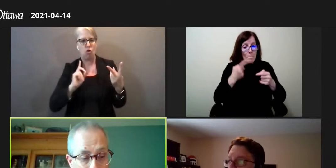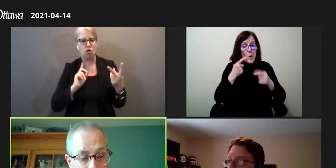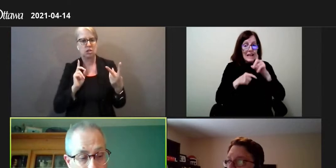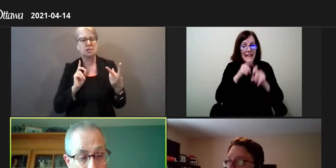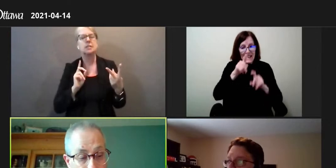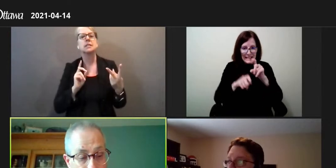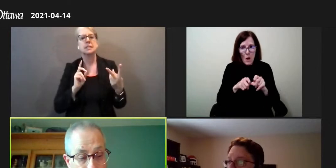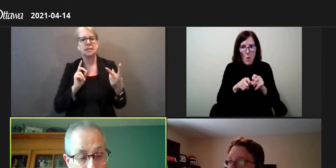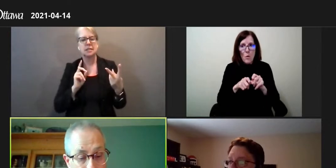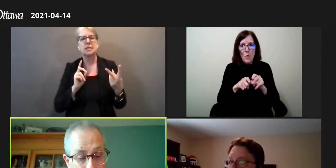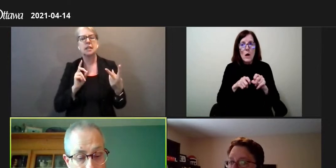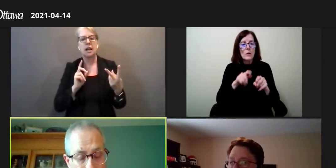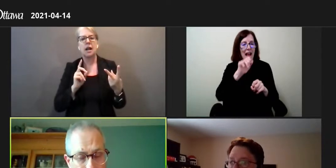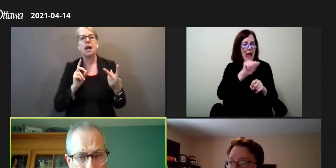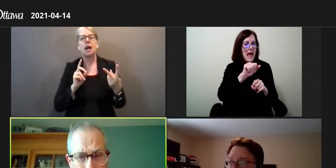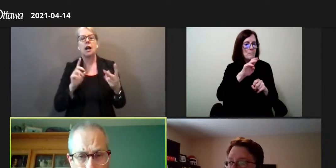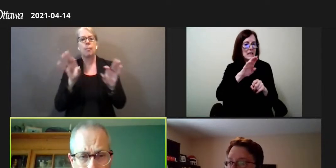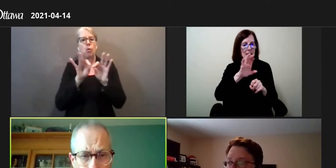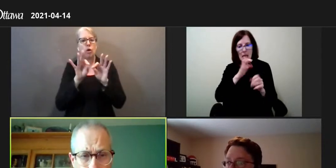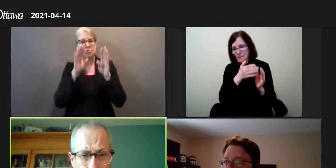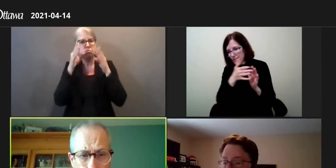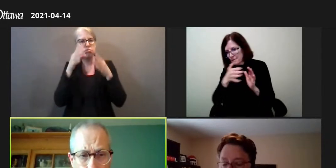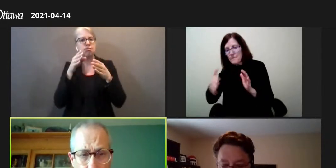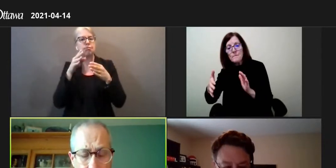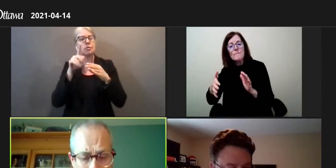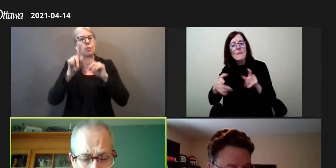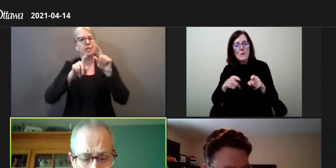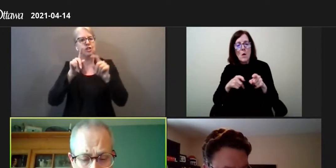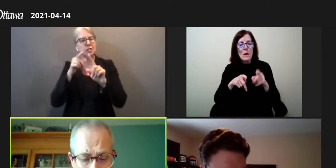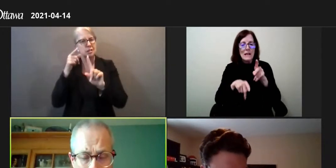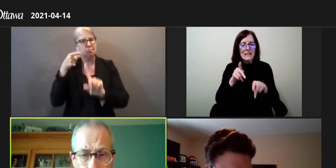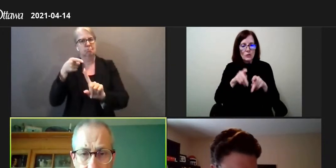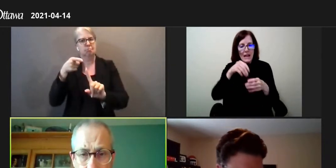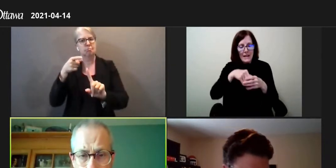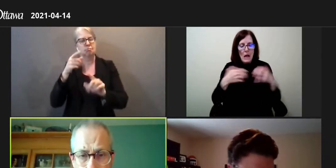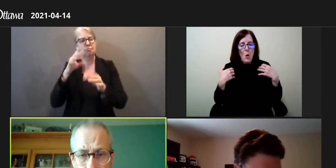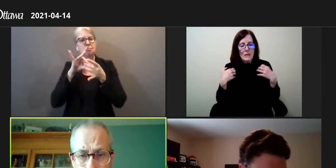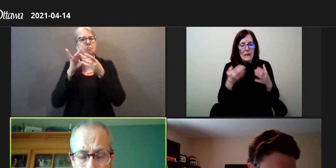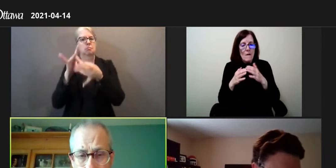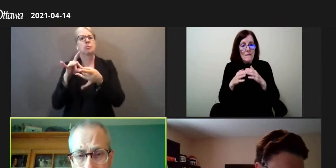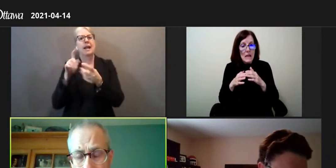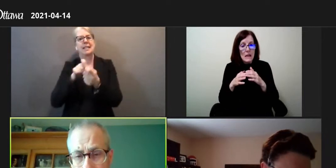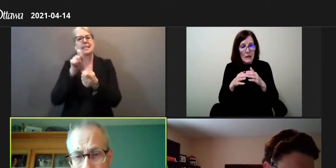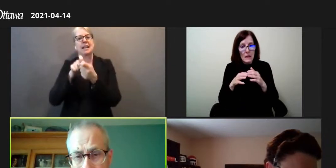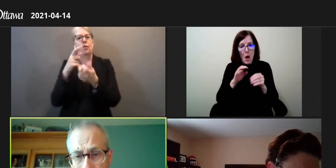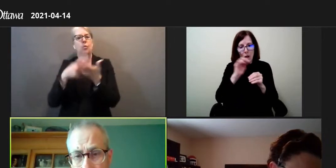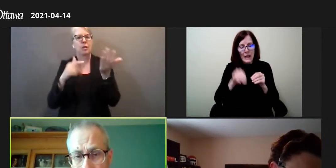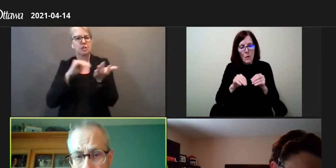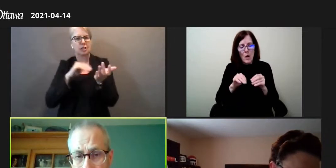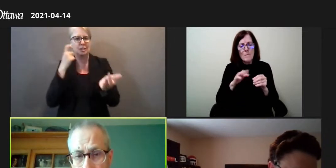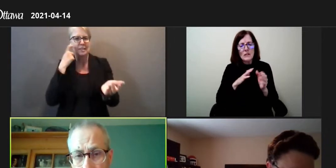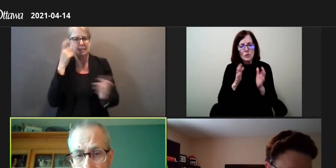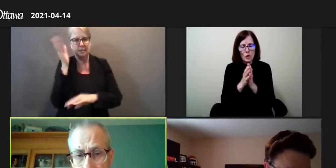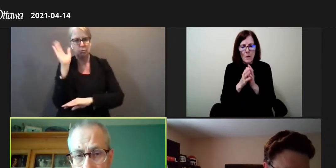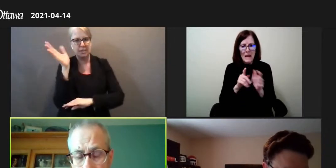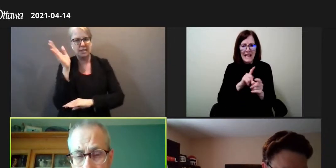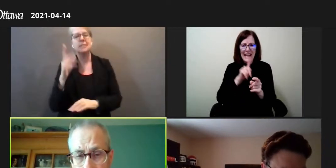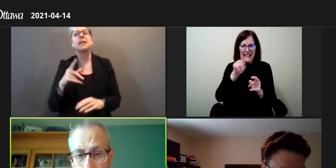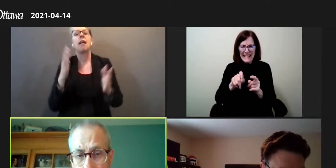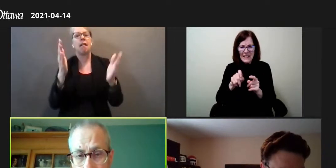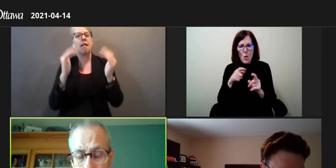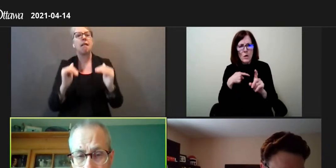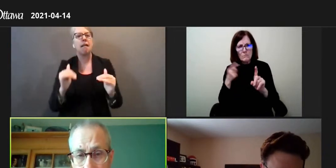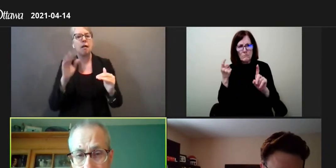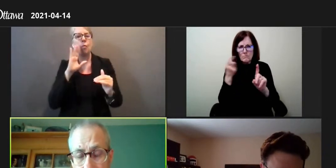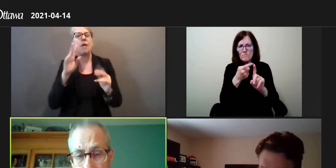These questions I would ask, as I said, to be related to what Dr. Mwakni has presented. There'll be a second opportunity